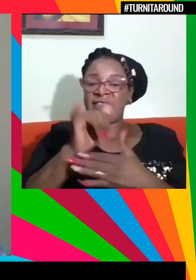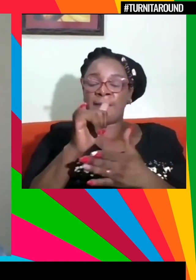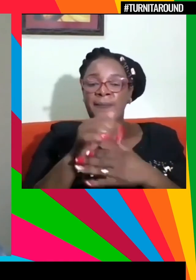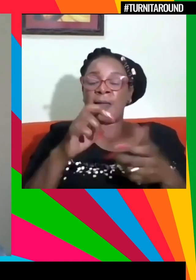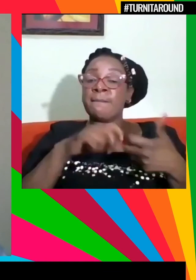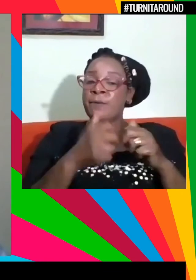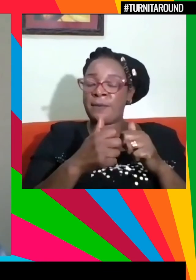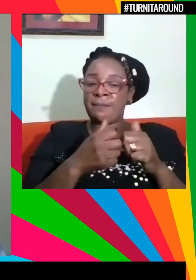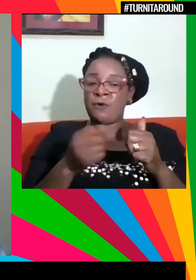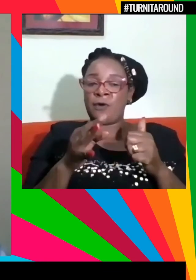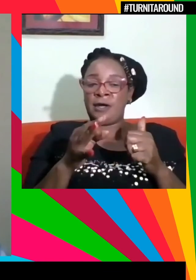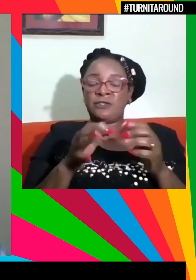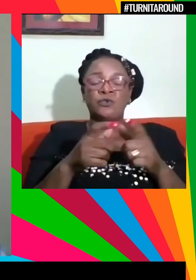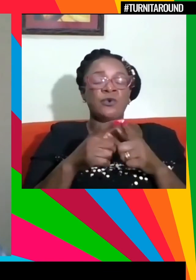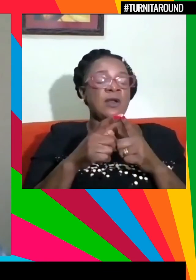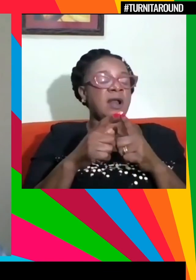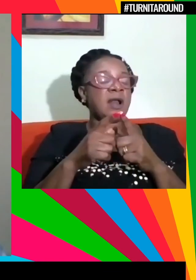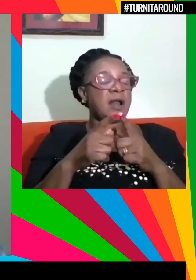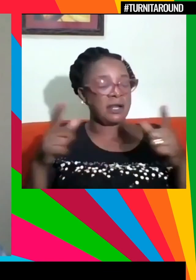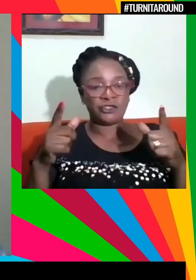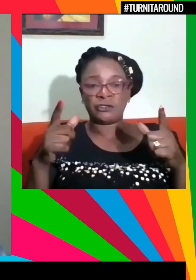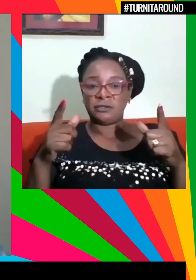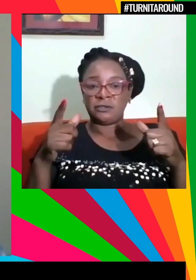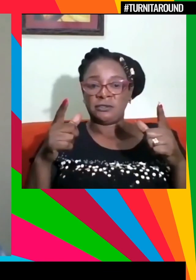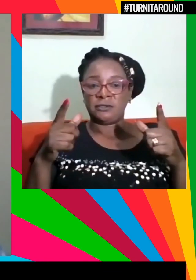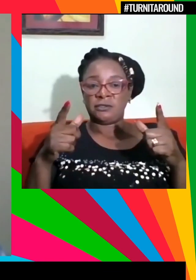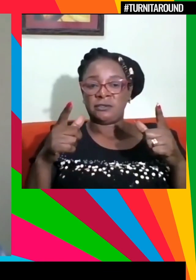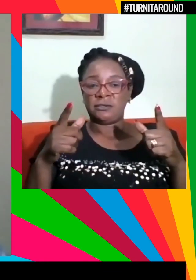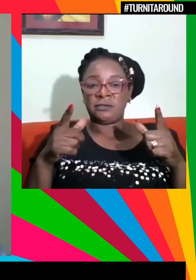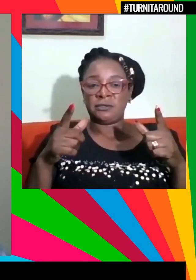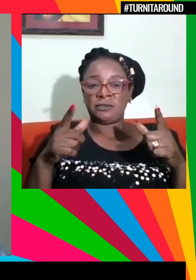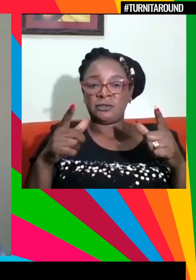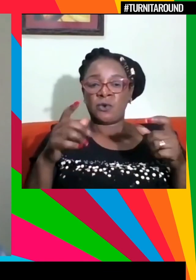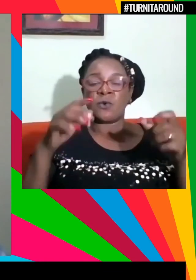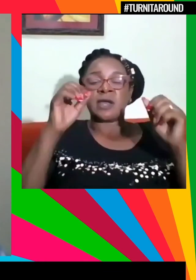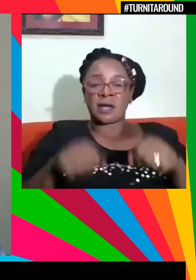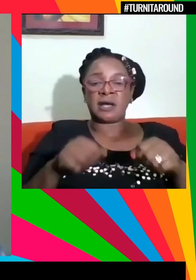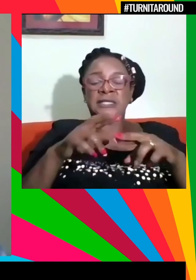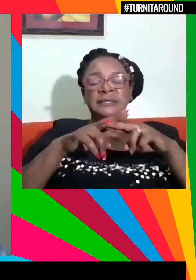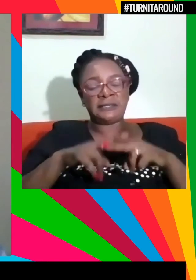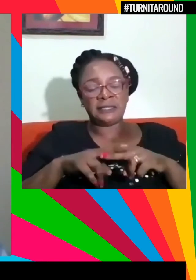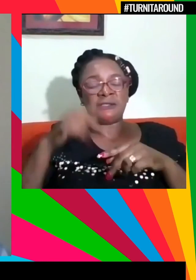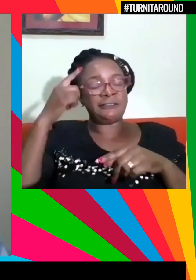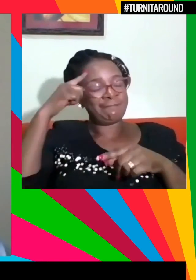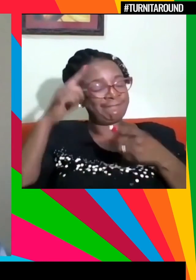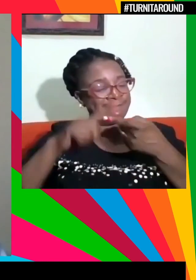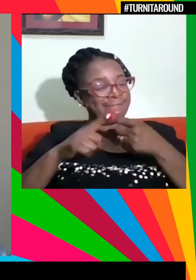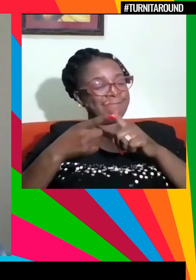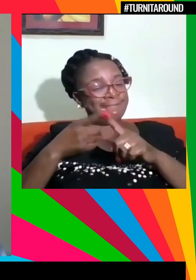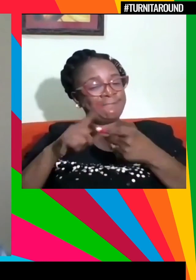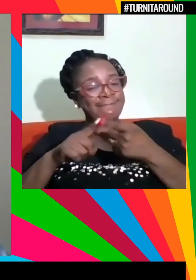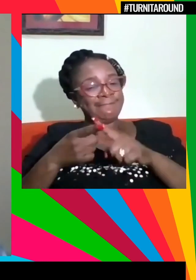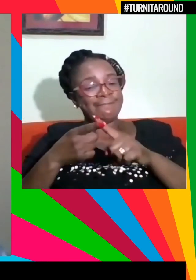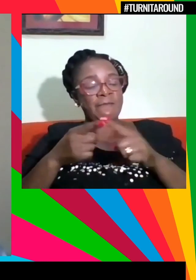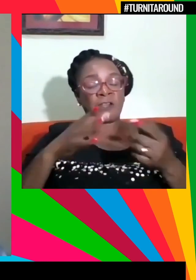are so large, right? And the fact that, you know, we could all sit and just overthink it. I think in our case,